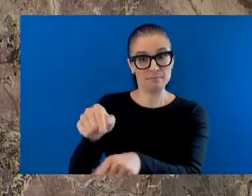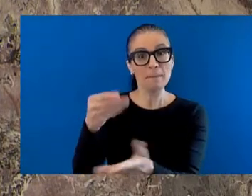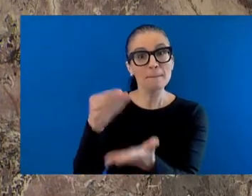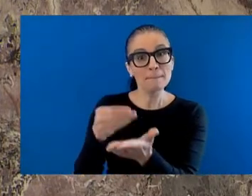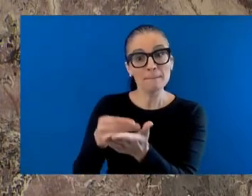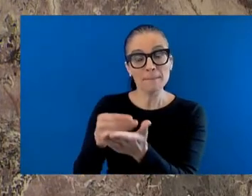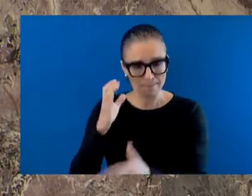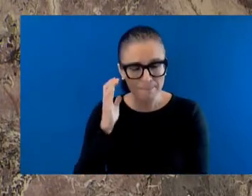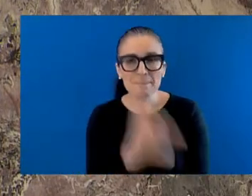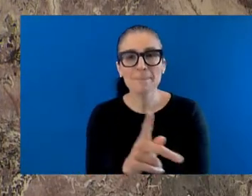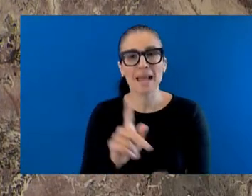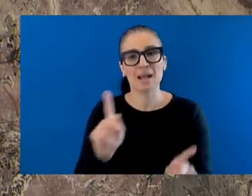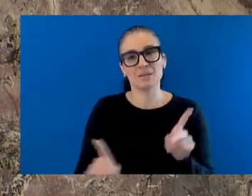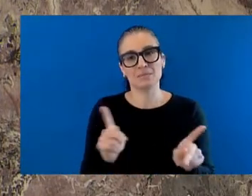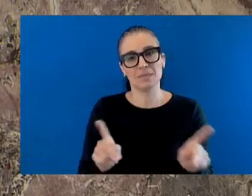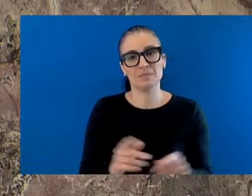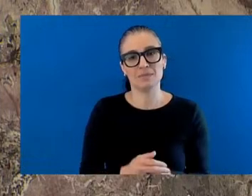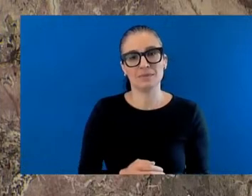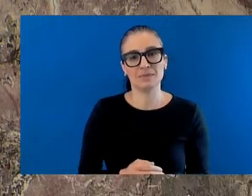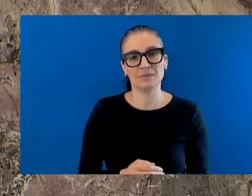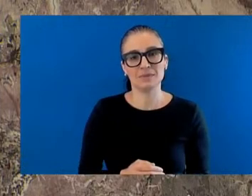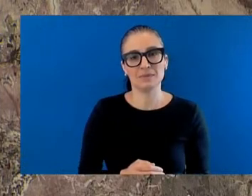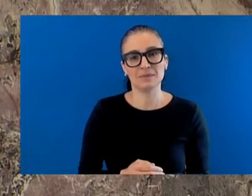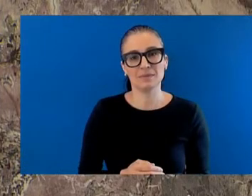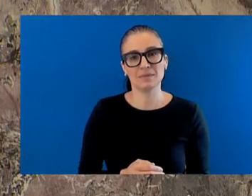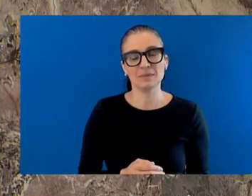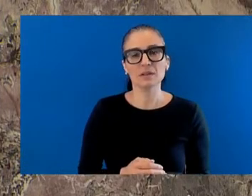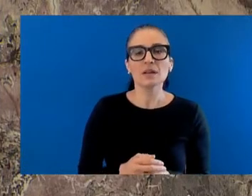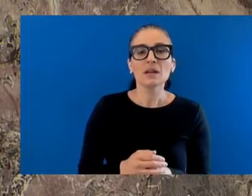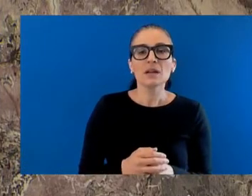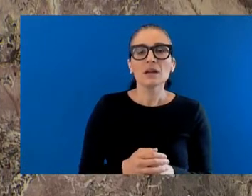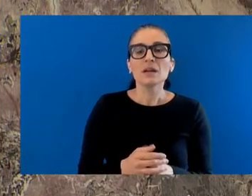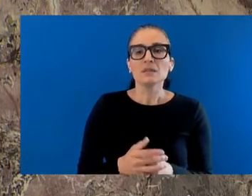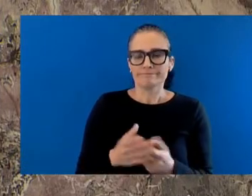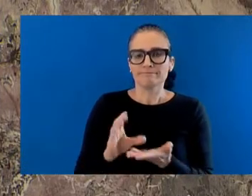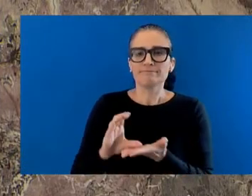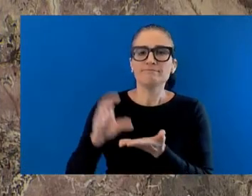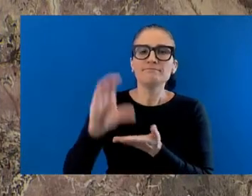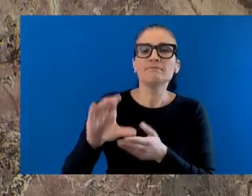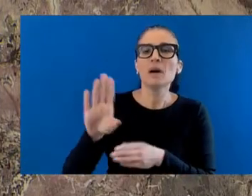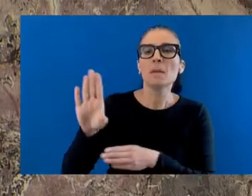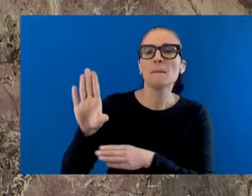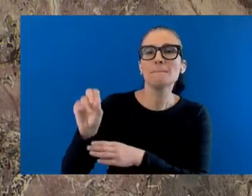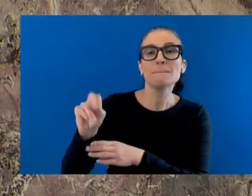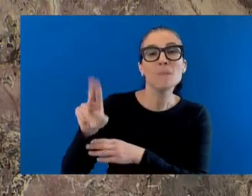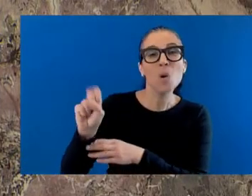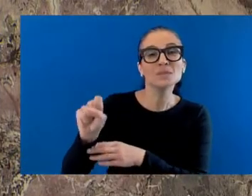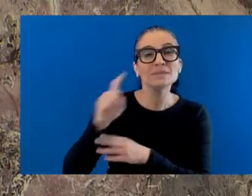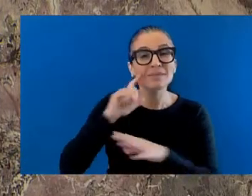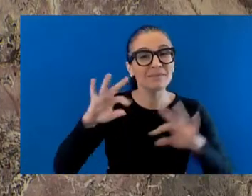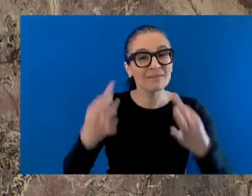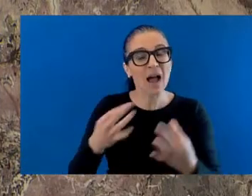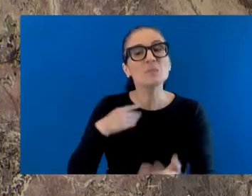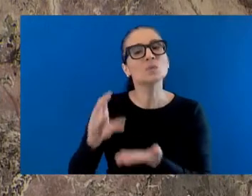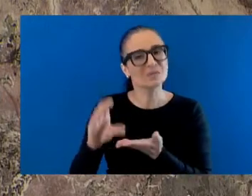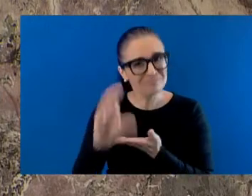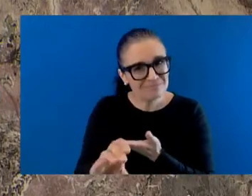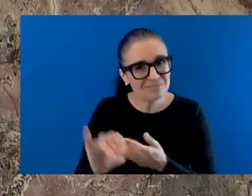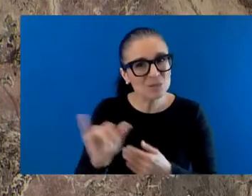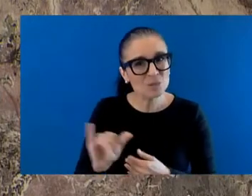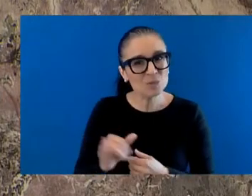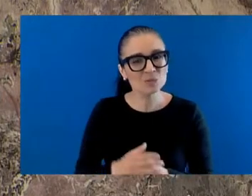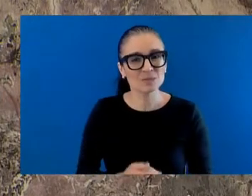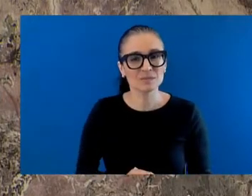along with a range of other measures that support affordability by keeping fees and rates low and